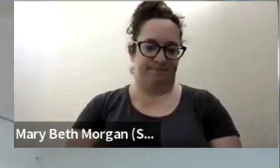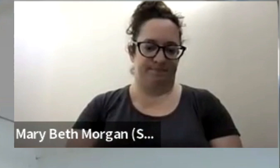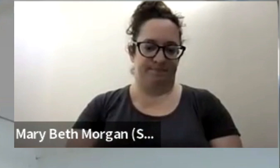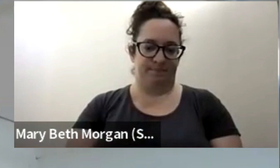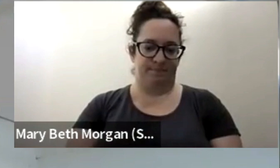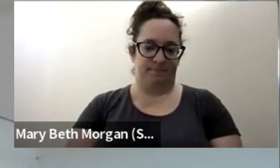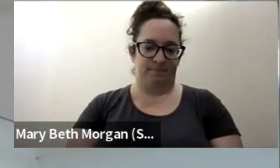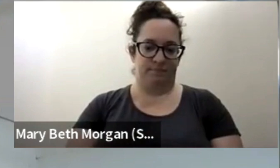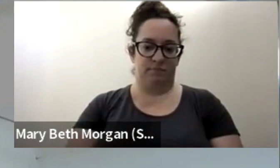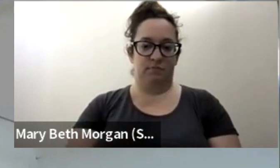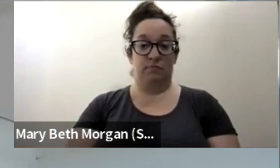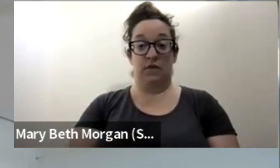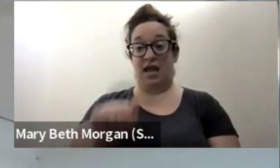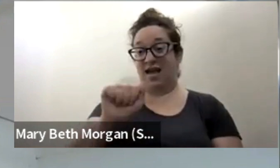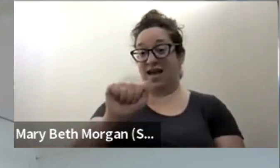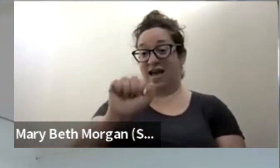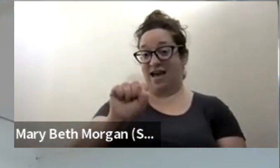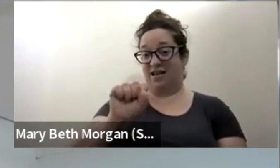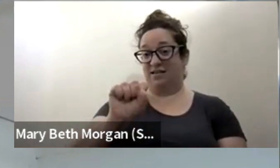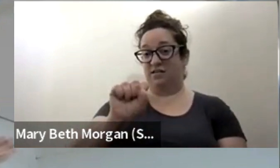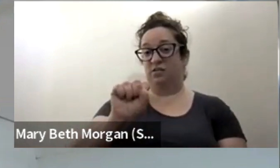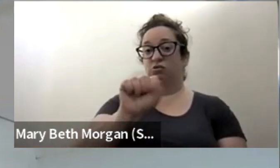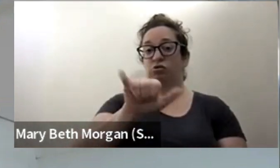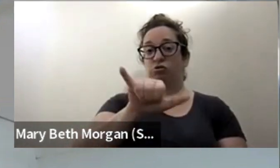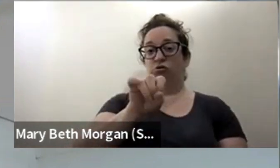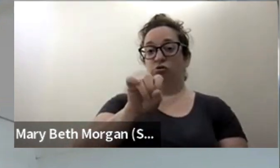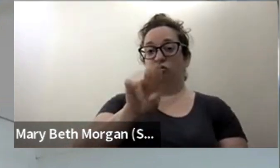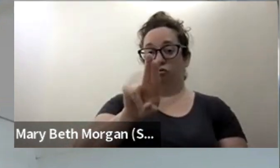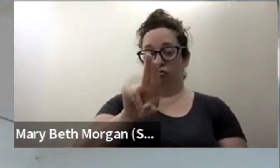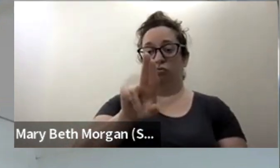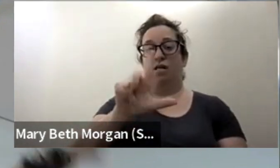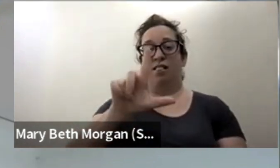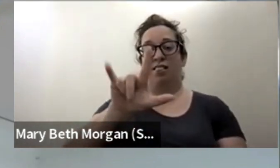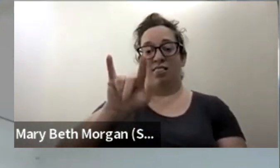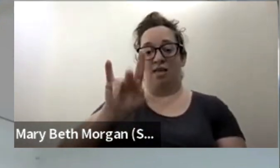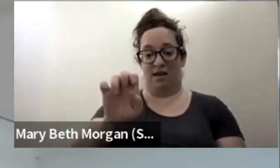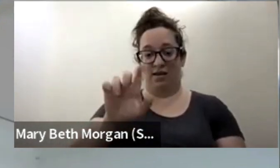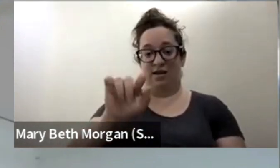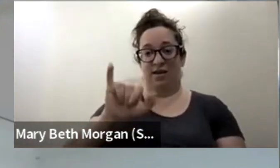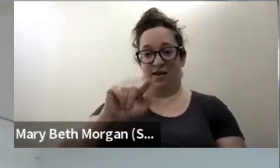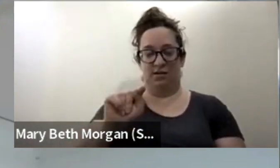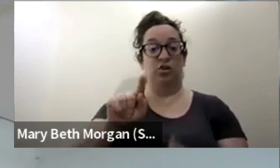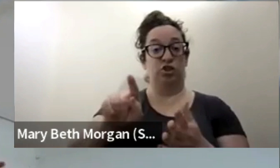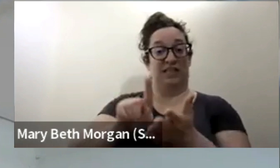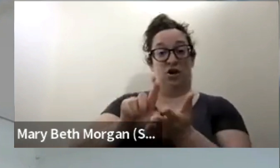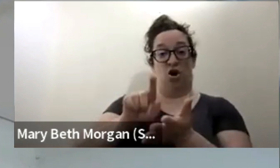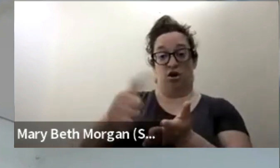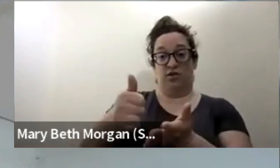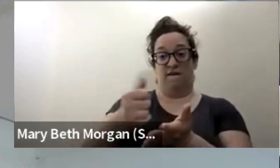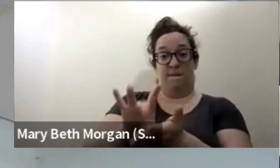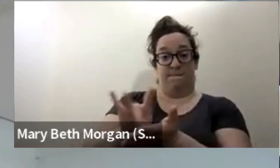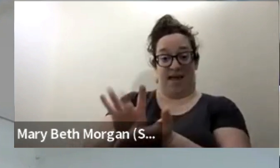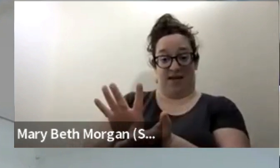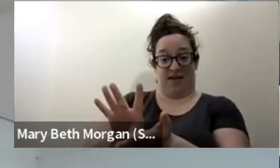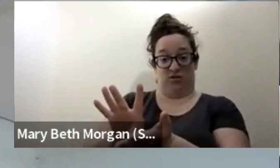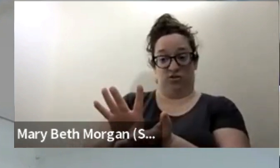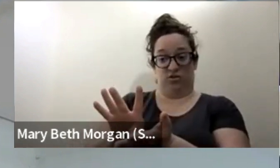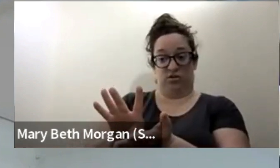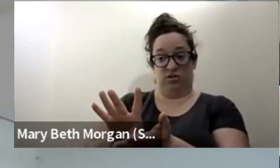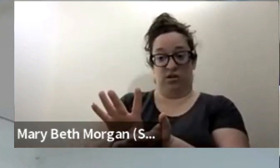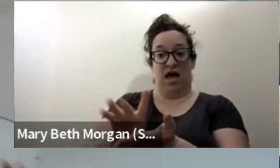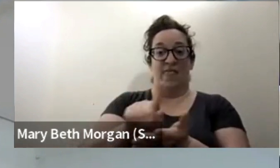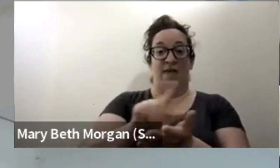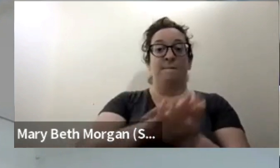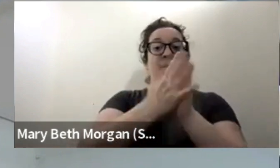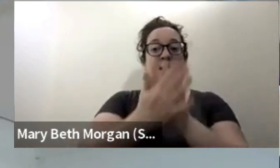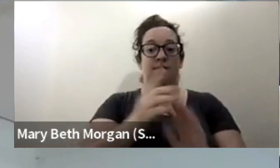Yeah. I mean, in this As You Like It, Rosalind goes off into the Forest of Arden. She's banished, and then becomes Ganymede.